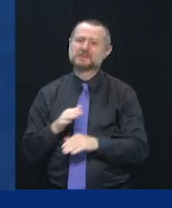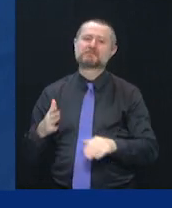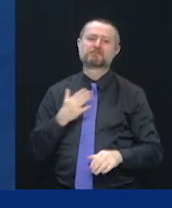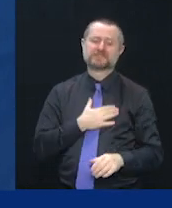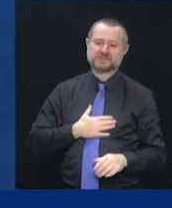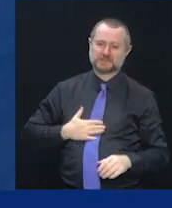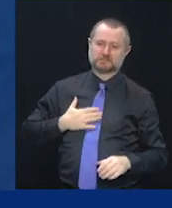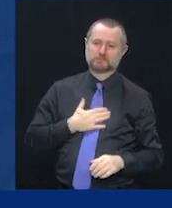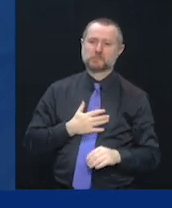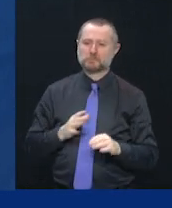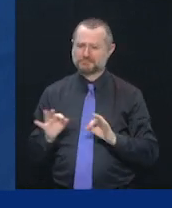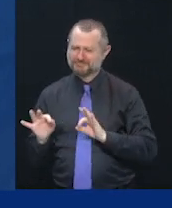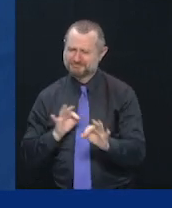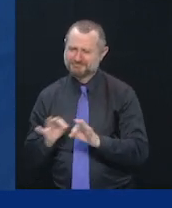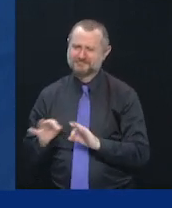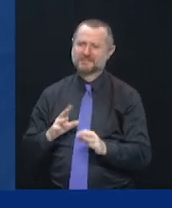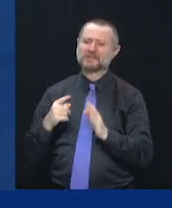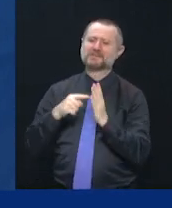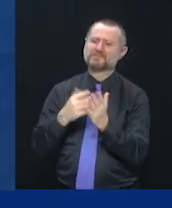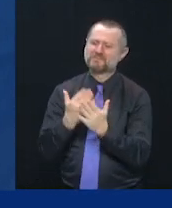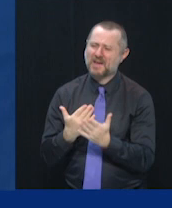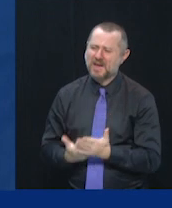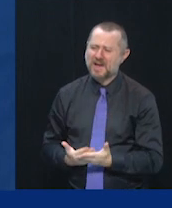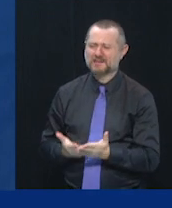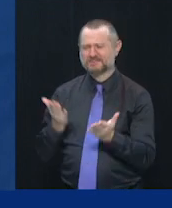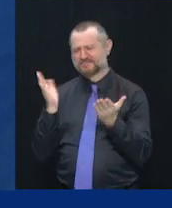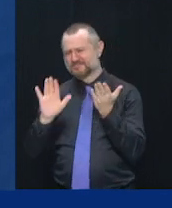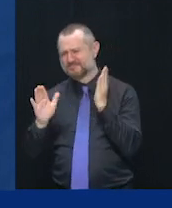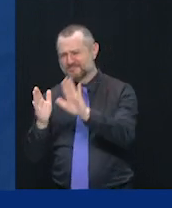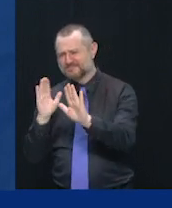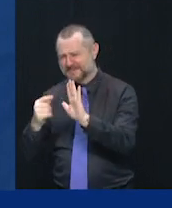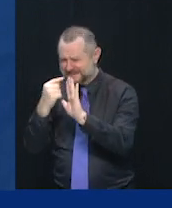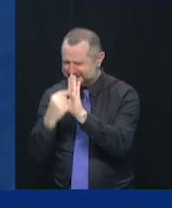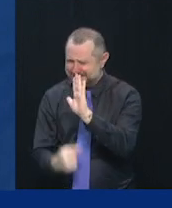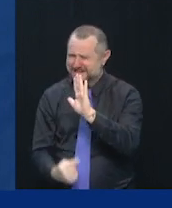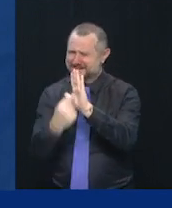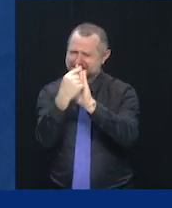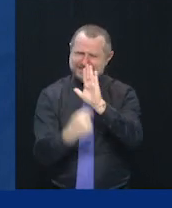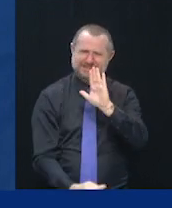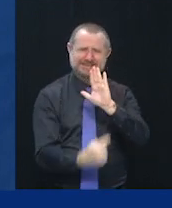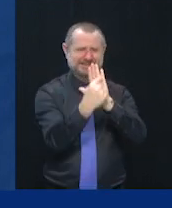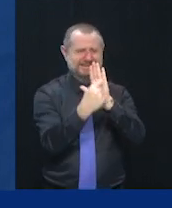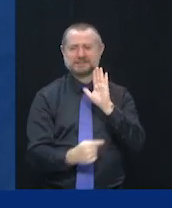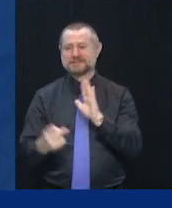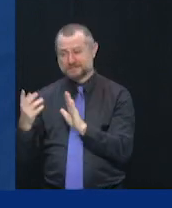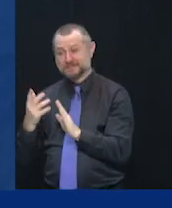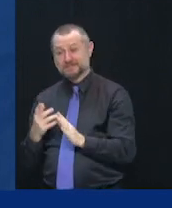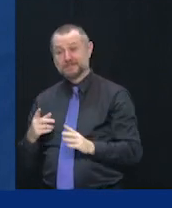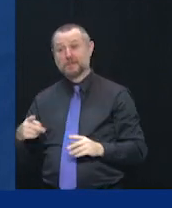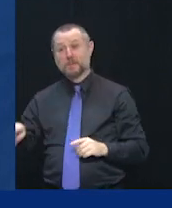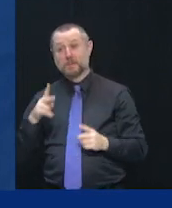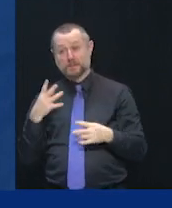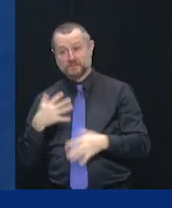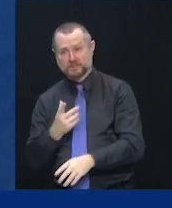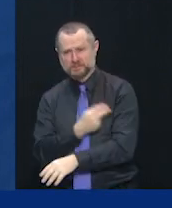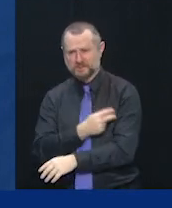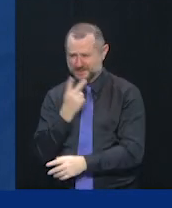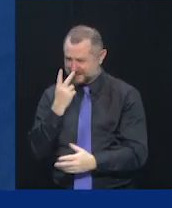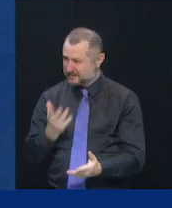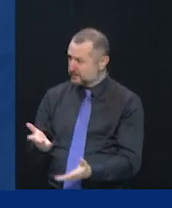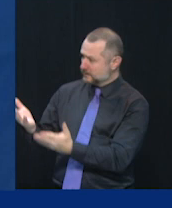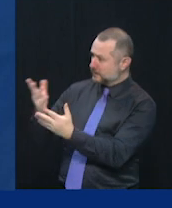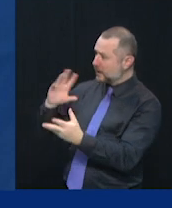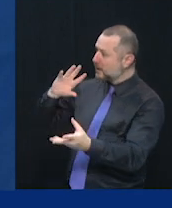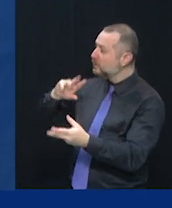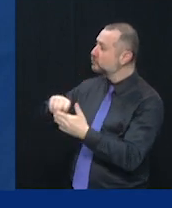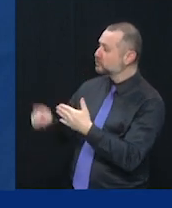them about the facts. Talk to them about the experience of people who have taken the vaccine. We now have over